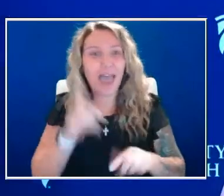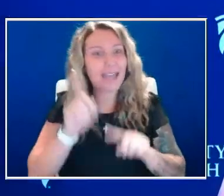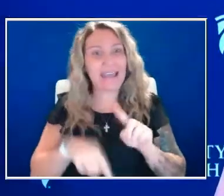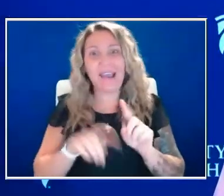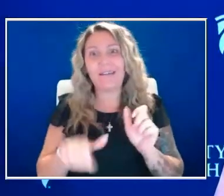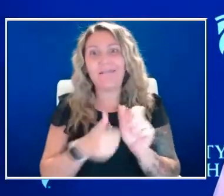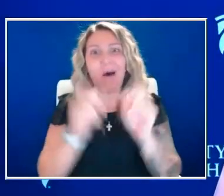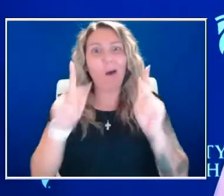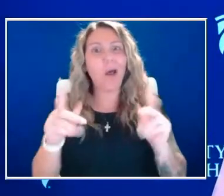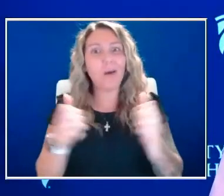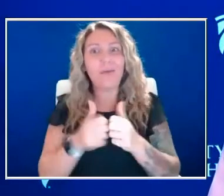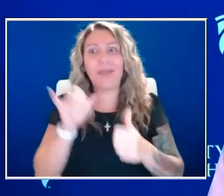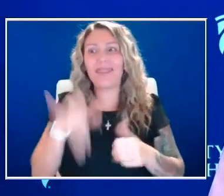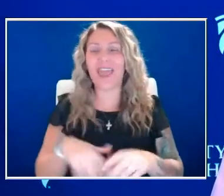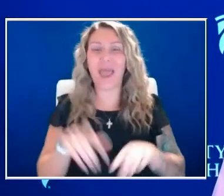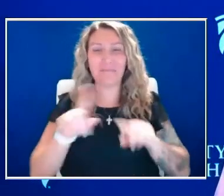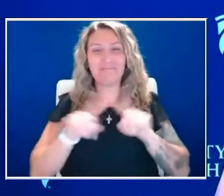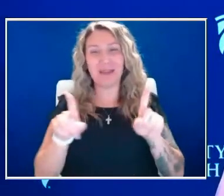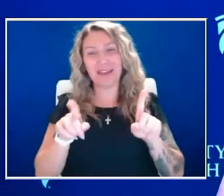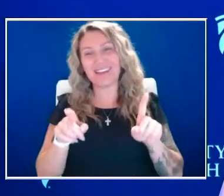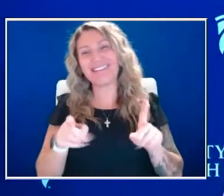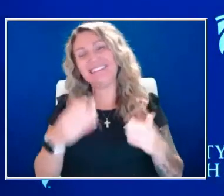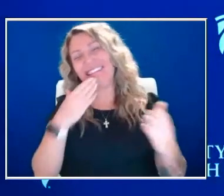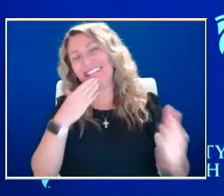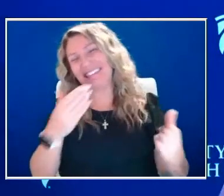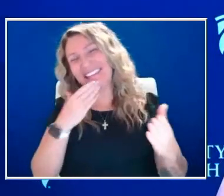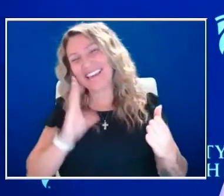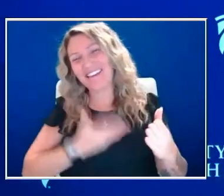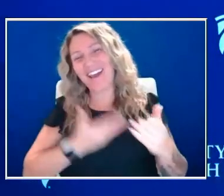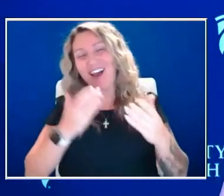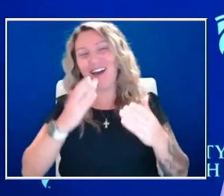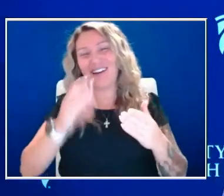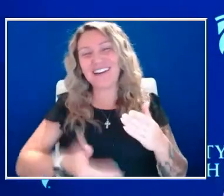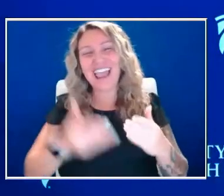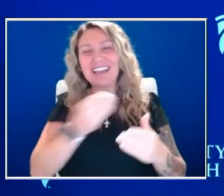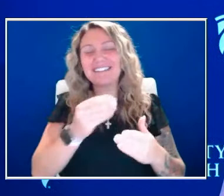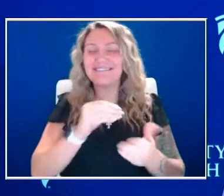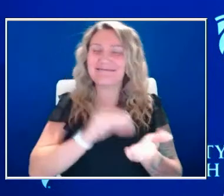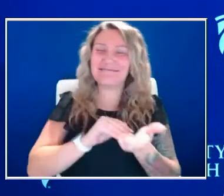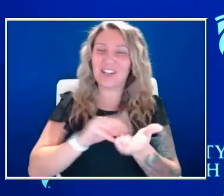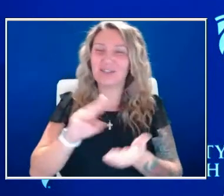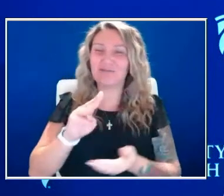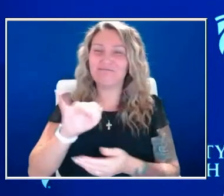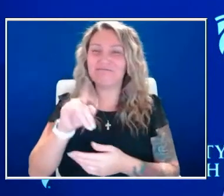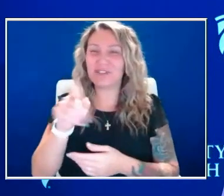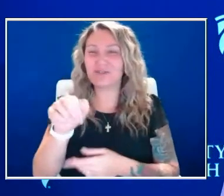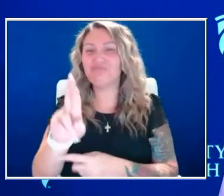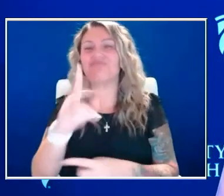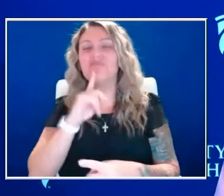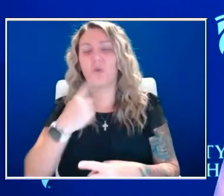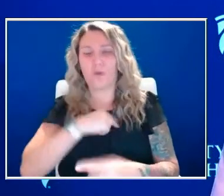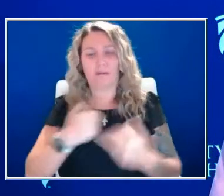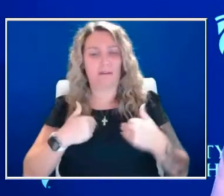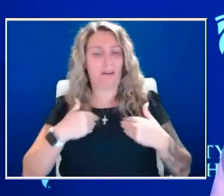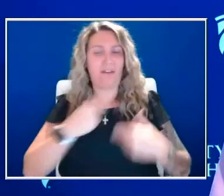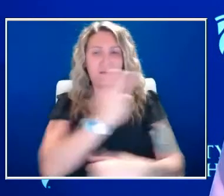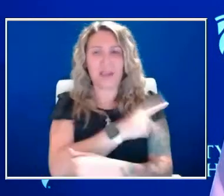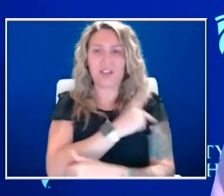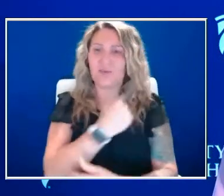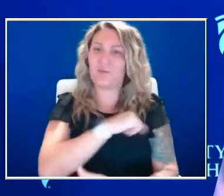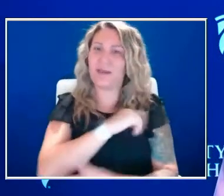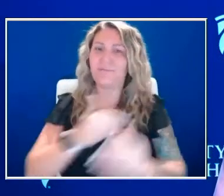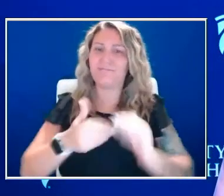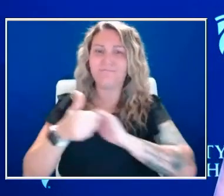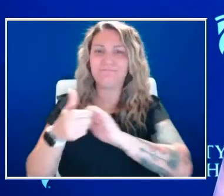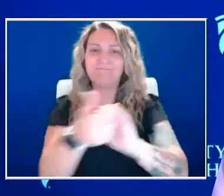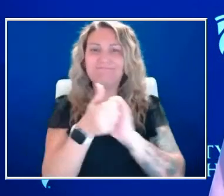any justice. But you know, thank you to our guests and thank you, Dr. Milligan. We have patients we collaborate on for various reasons. It's